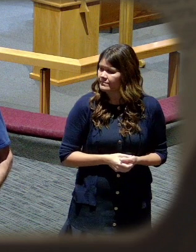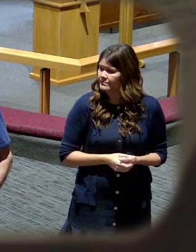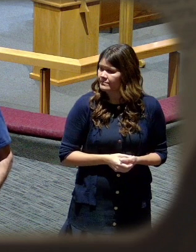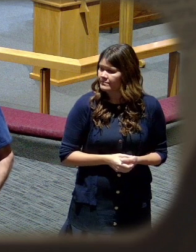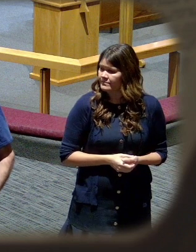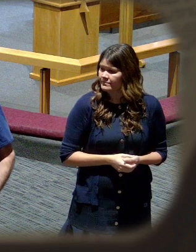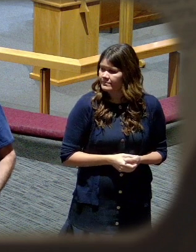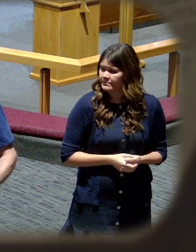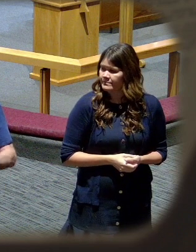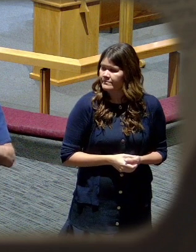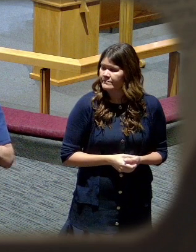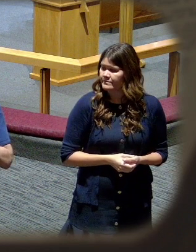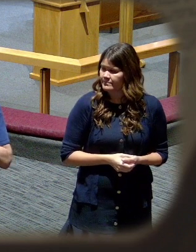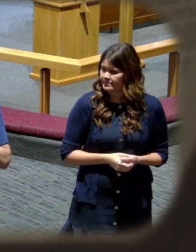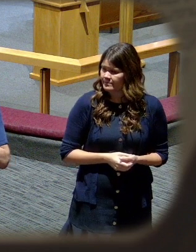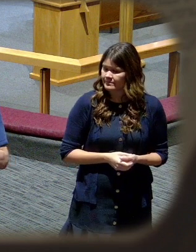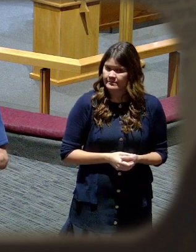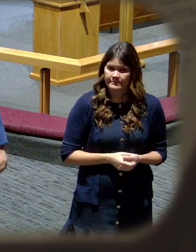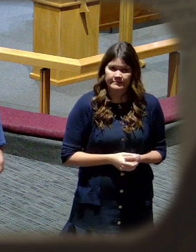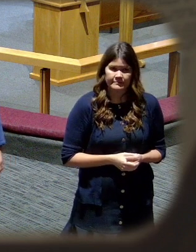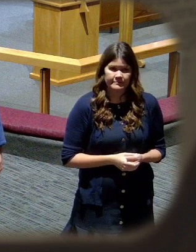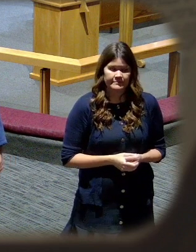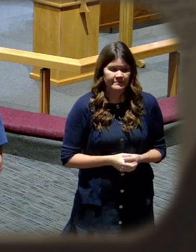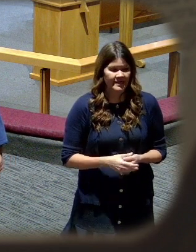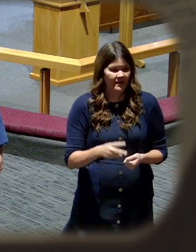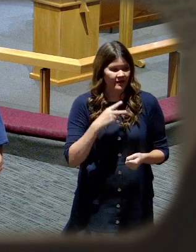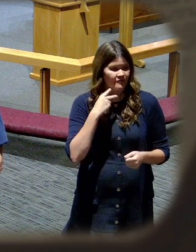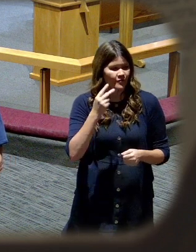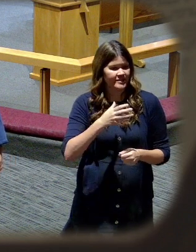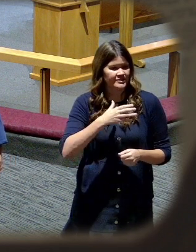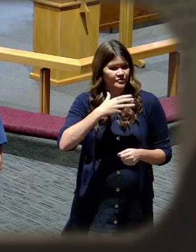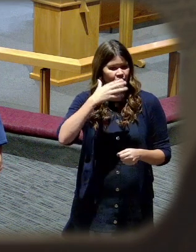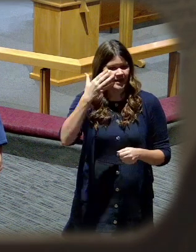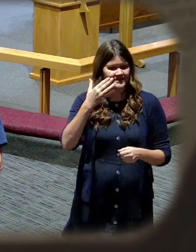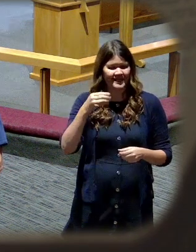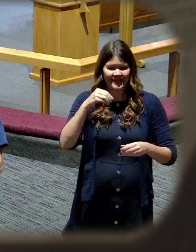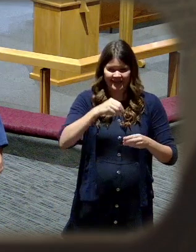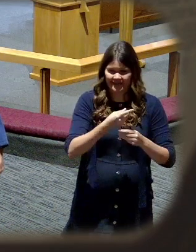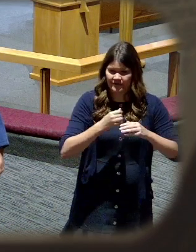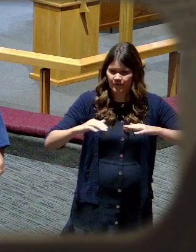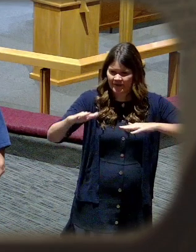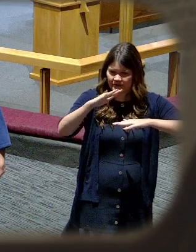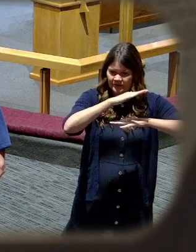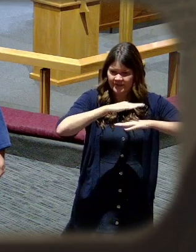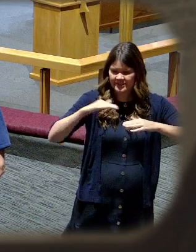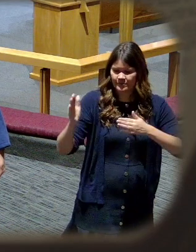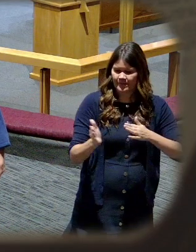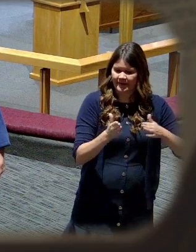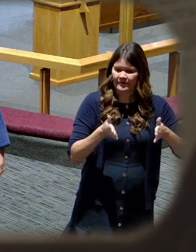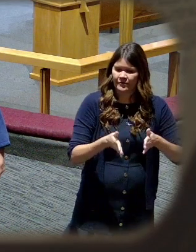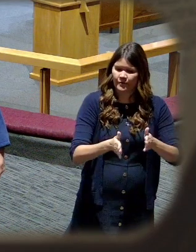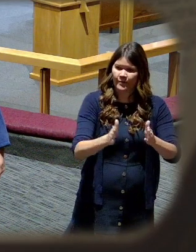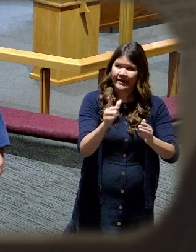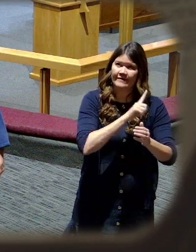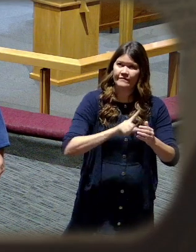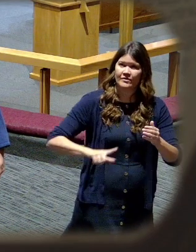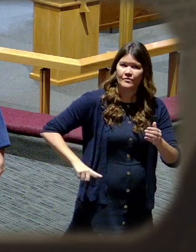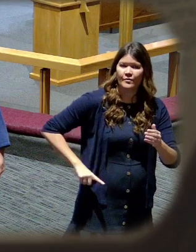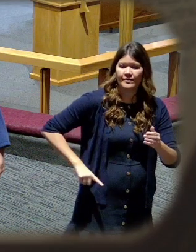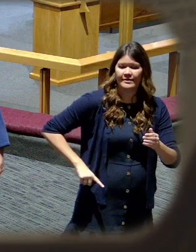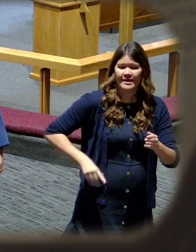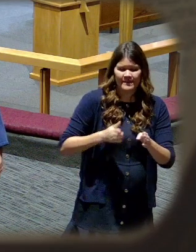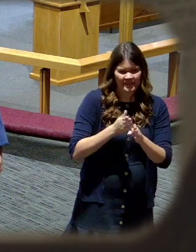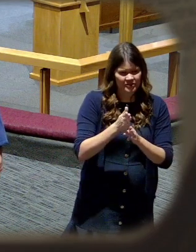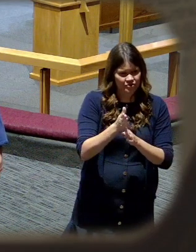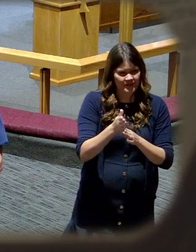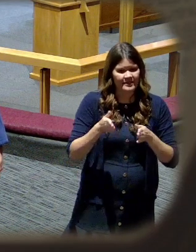will be forever. Amen. A voice cries in the wilderness, prepare the way of the Lord, make straight